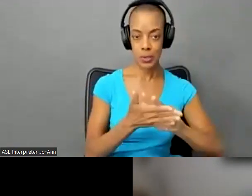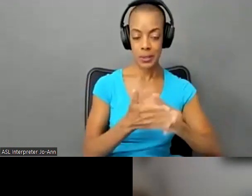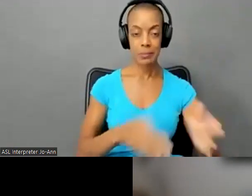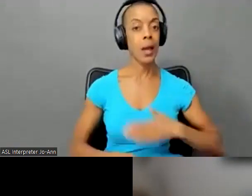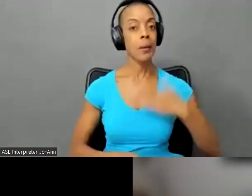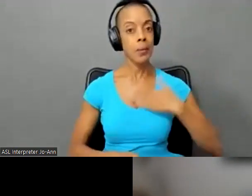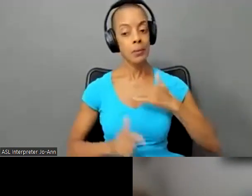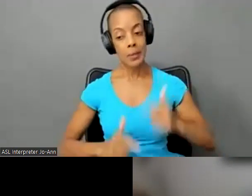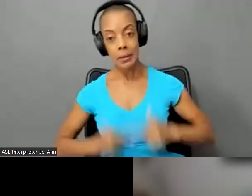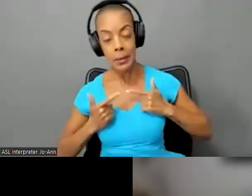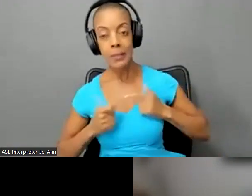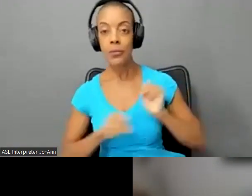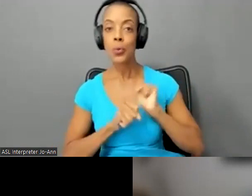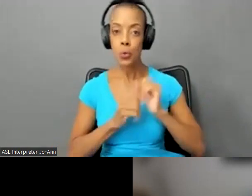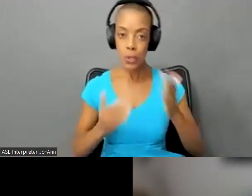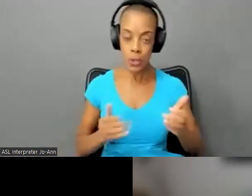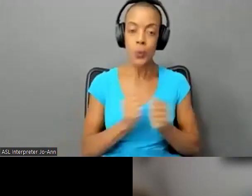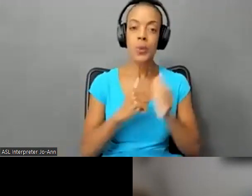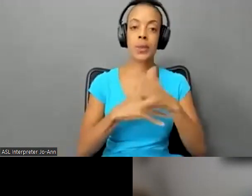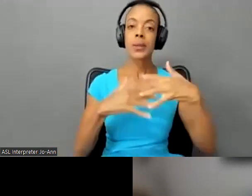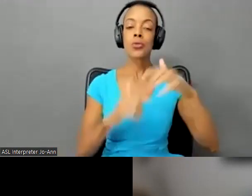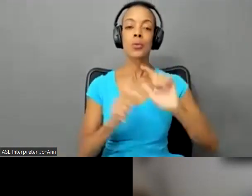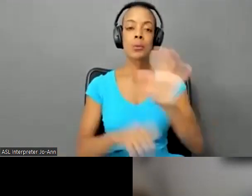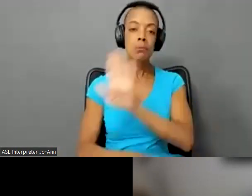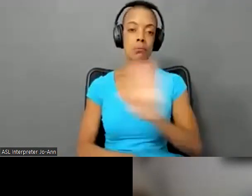with Indigenous people all across Canada.